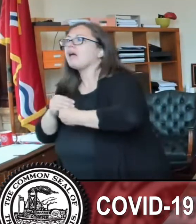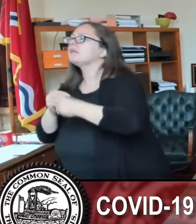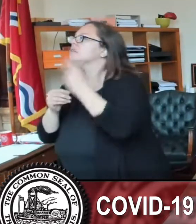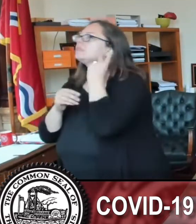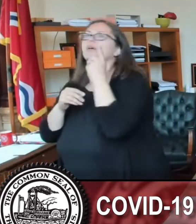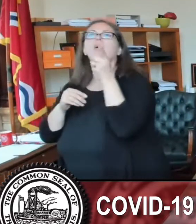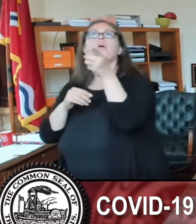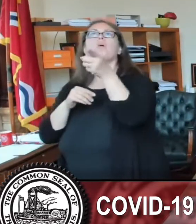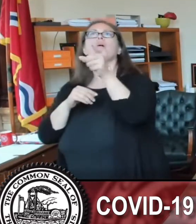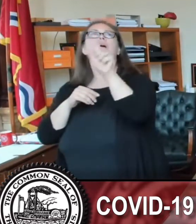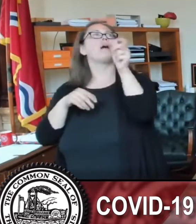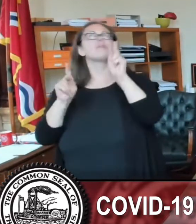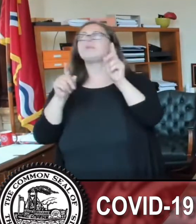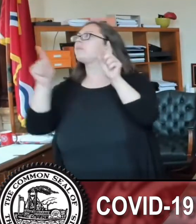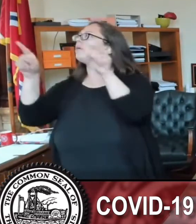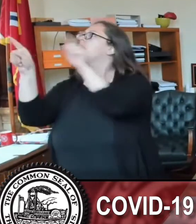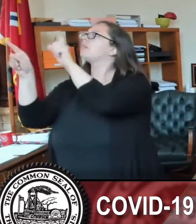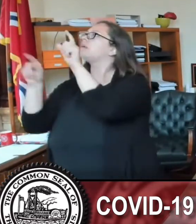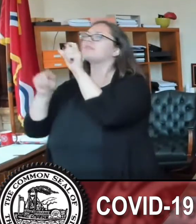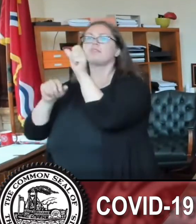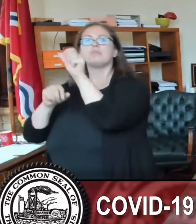who have done this around the country.